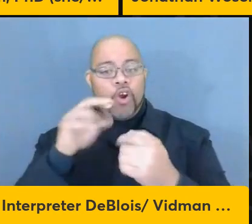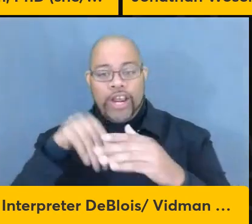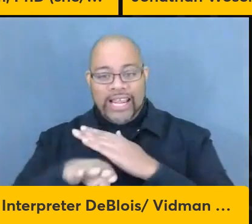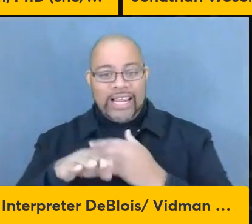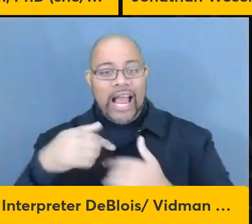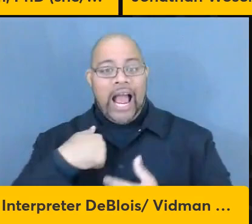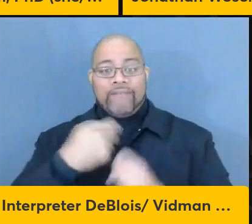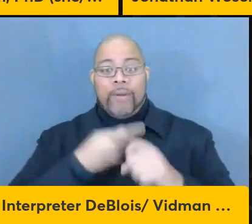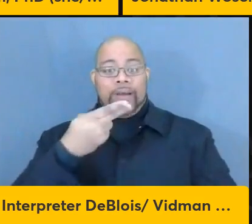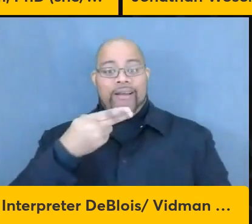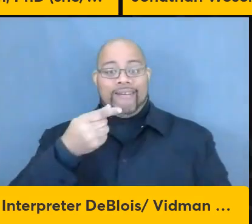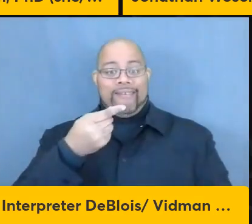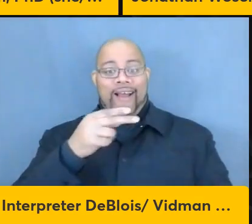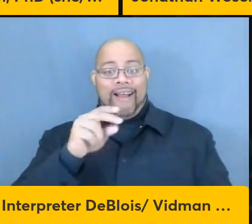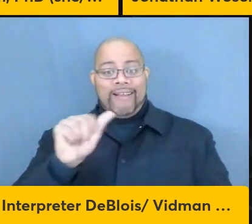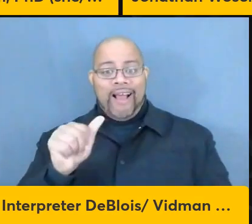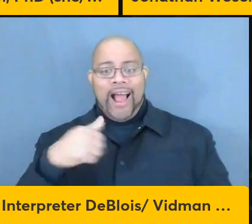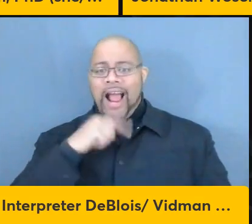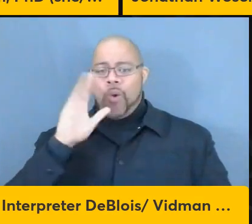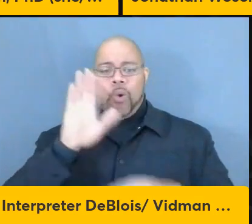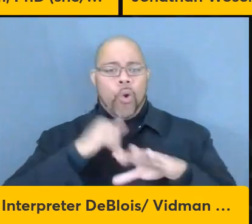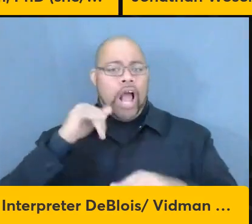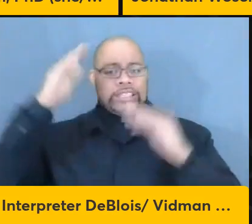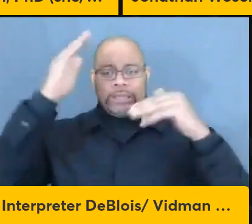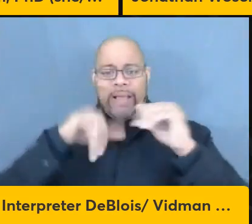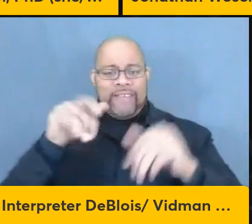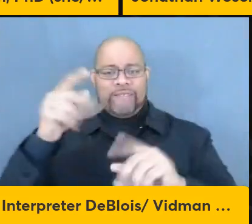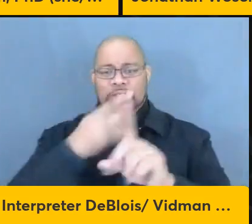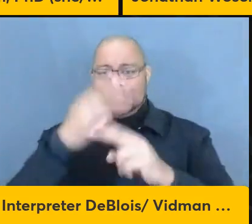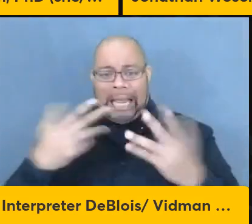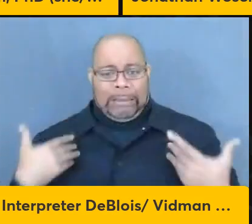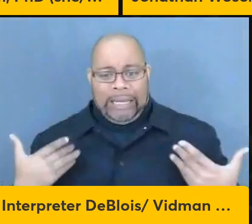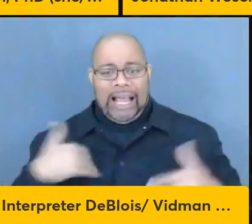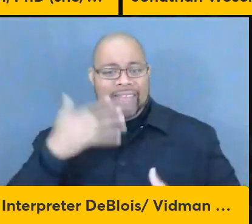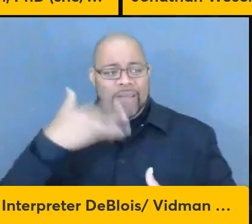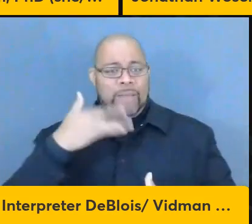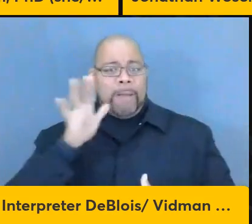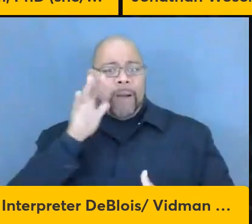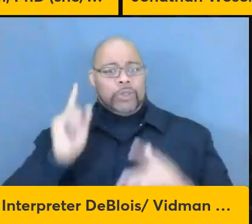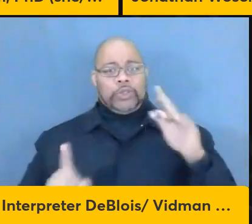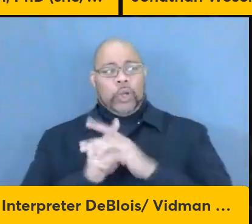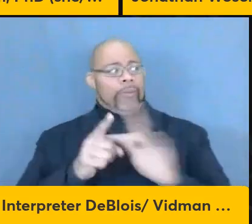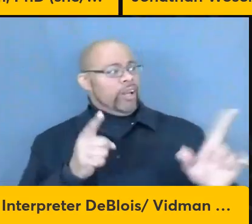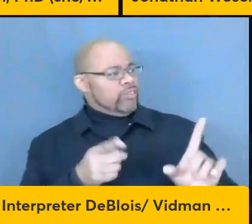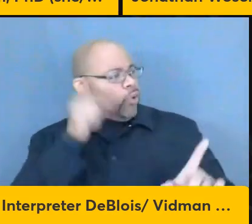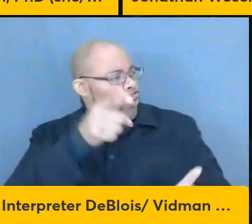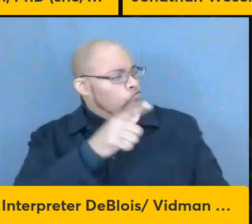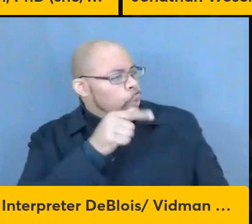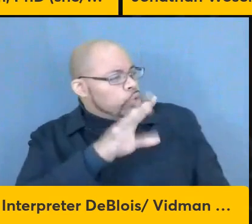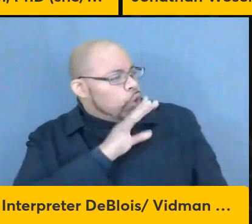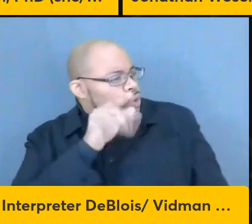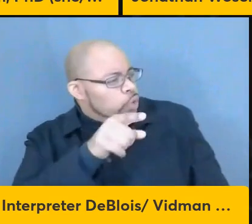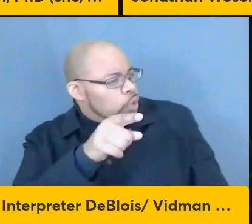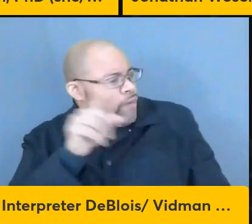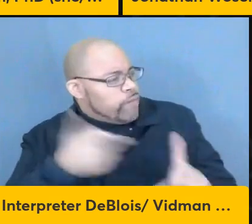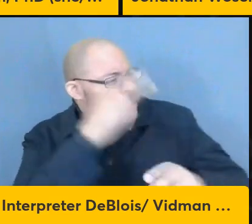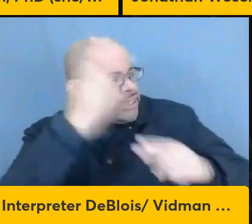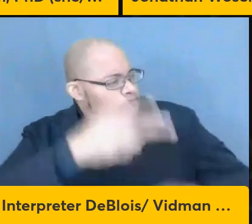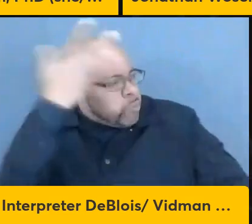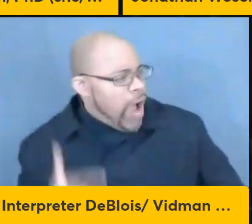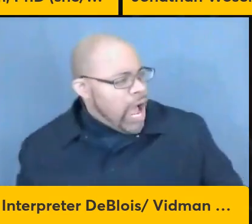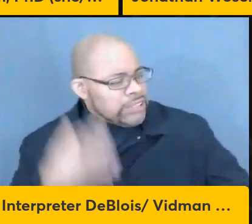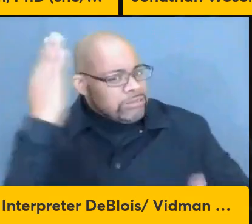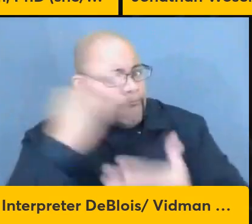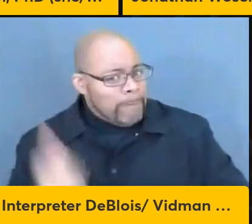Ghanaian. I don't call adults by their first name. No. I still feel like my mom is about to show up out of nowhere and be like, who are you calling by their first